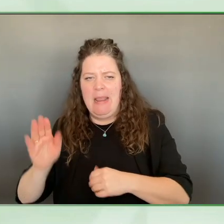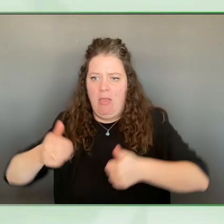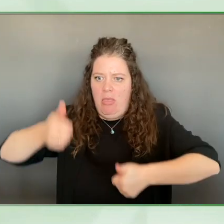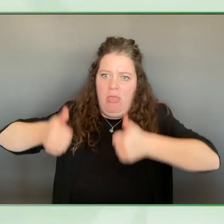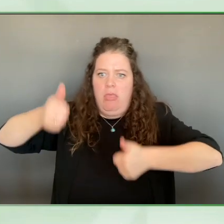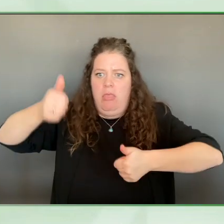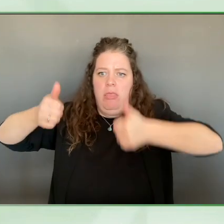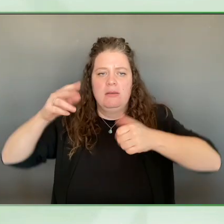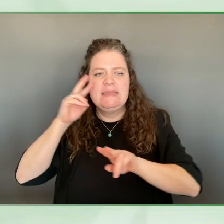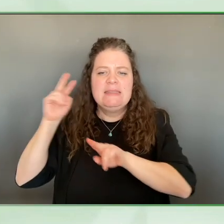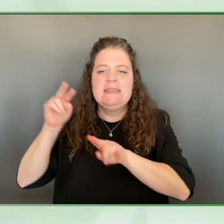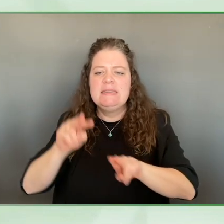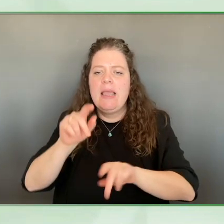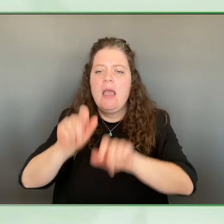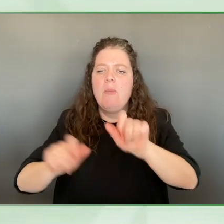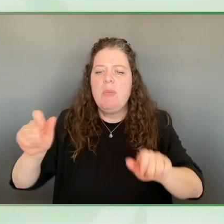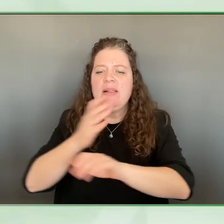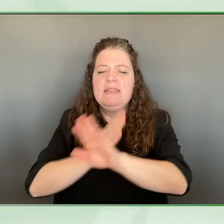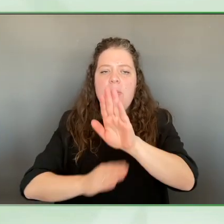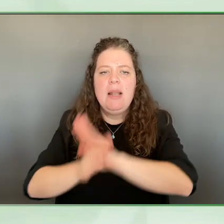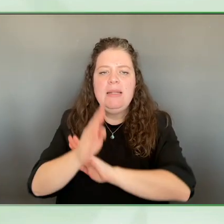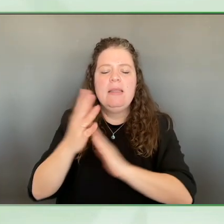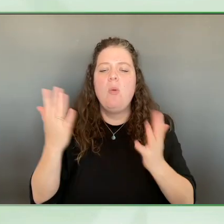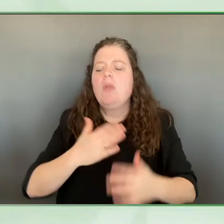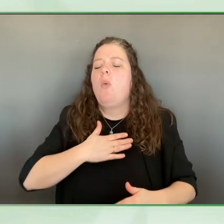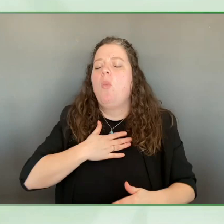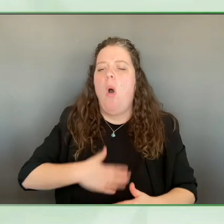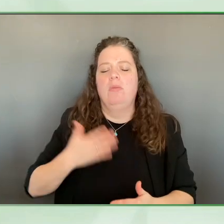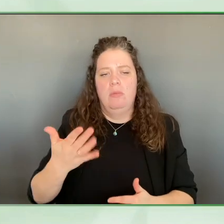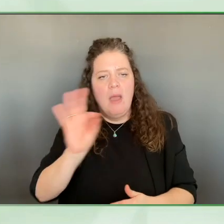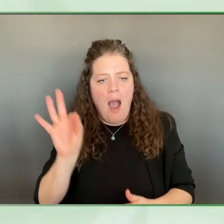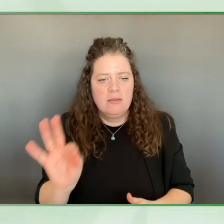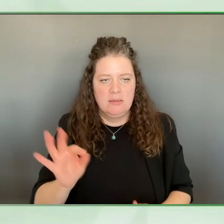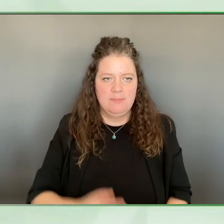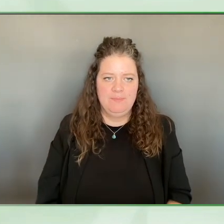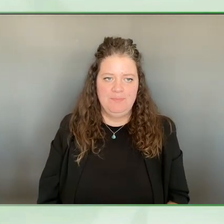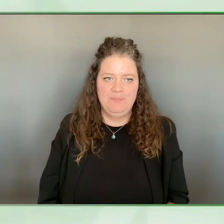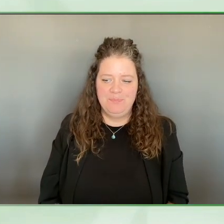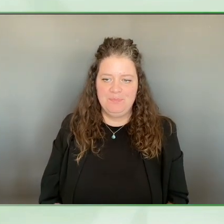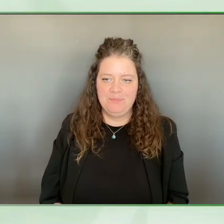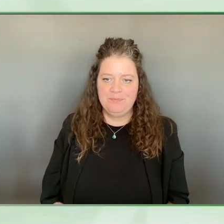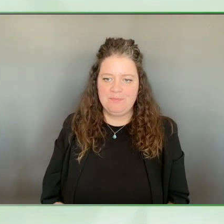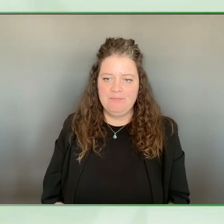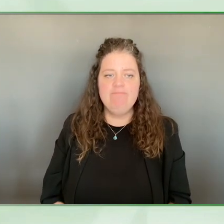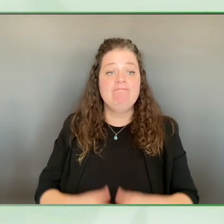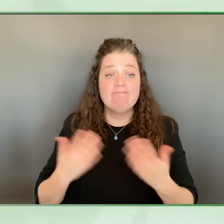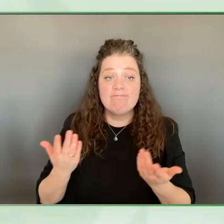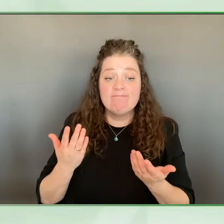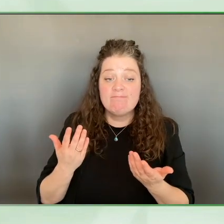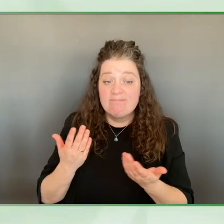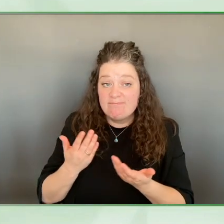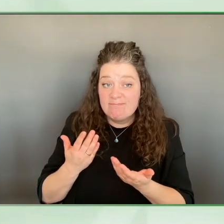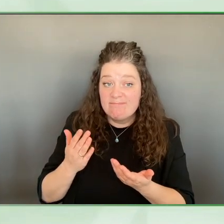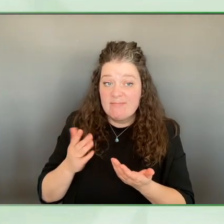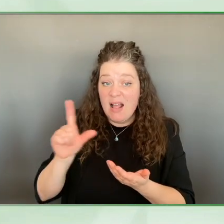it's one world at a time. And that's why we're here, I guess. All right. You guys right?